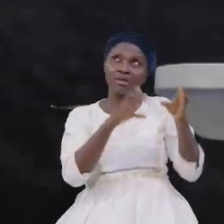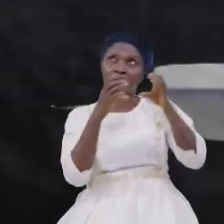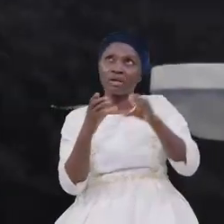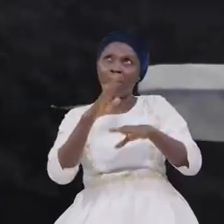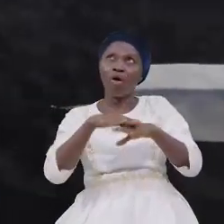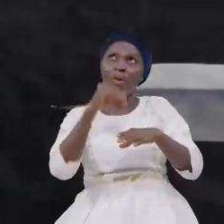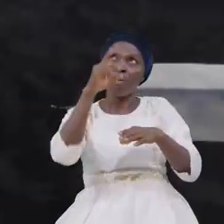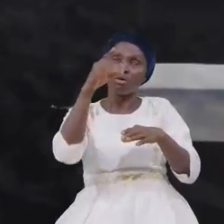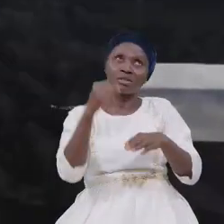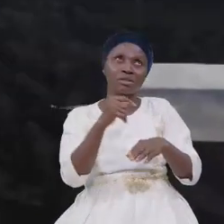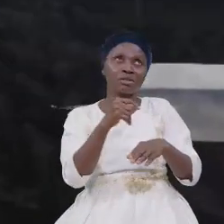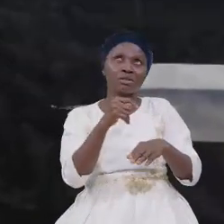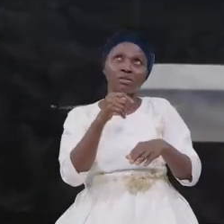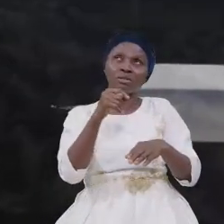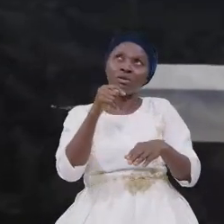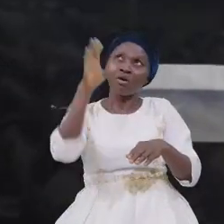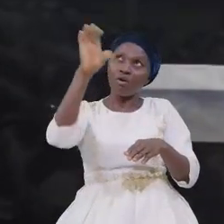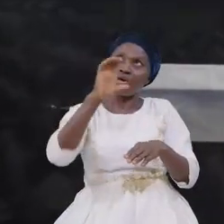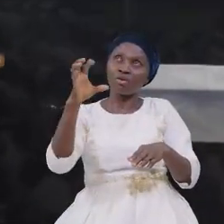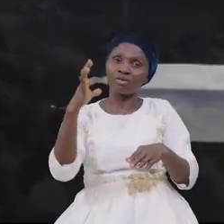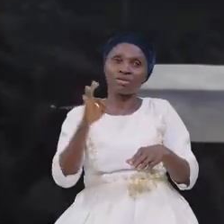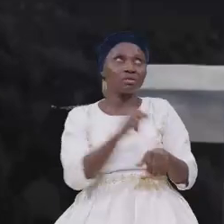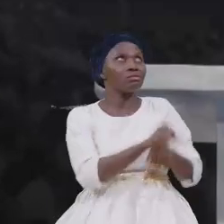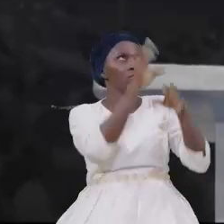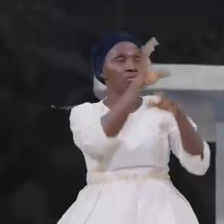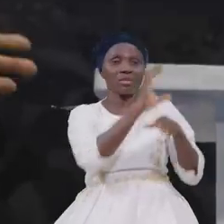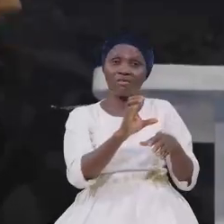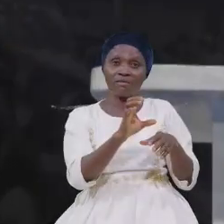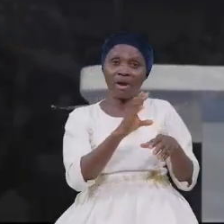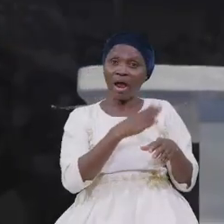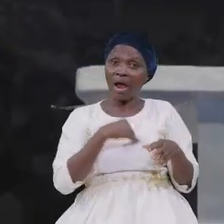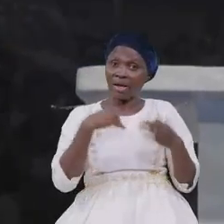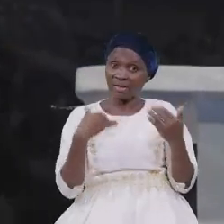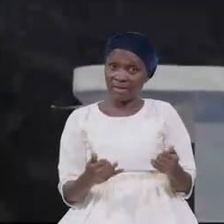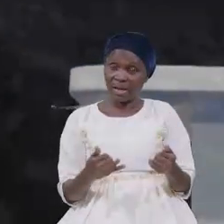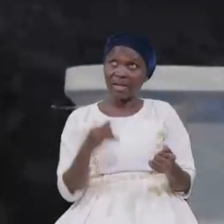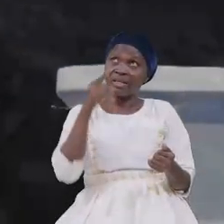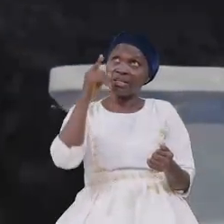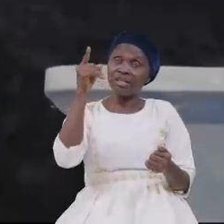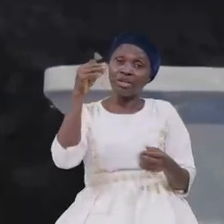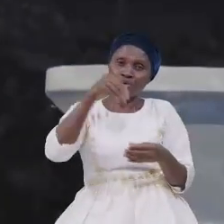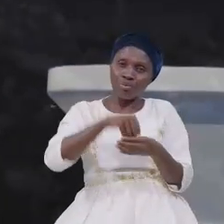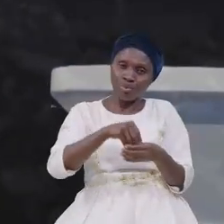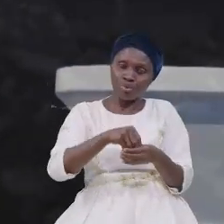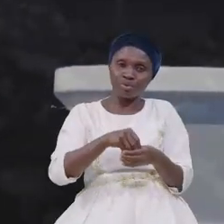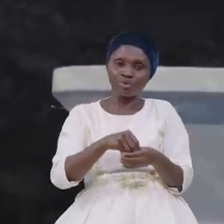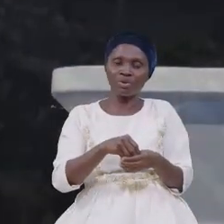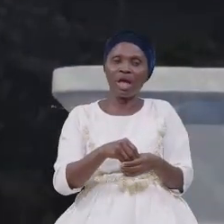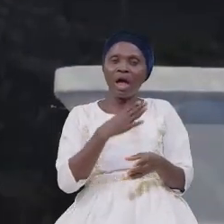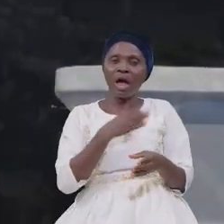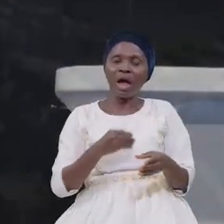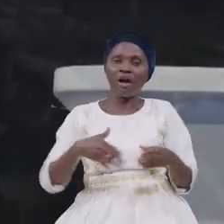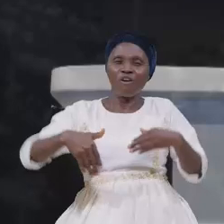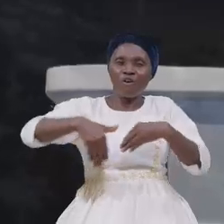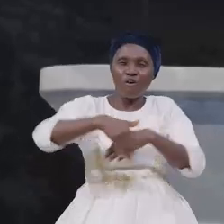now you are not just righteous. He now imputes, imparts, covers you, envelopes you